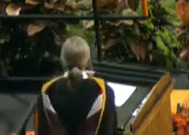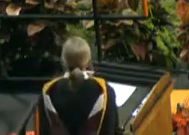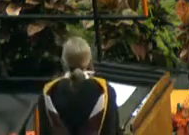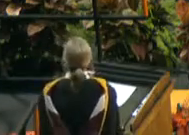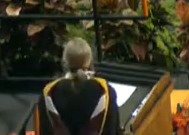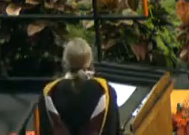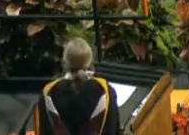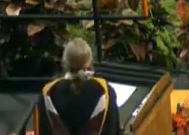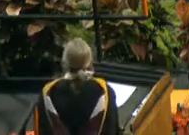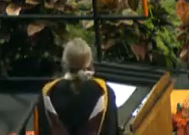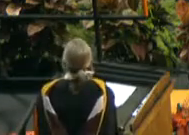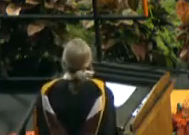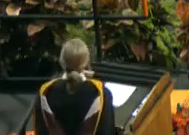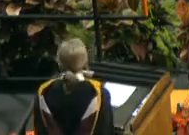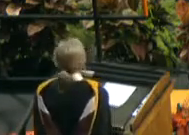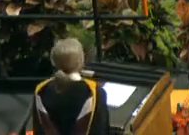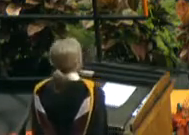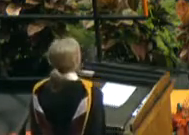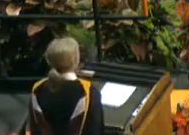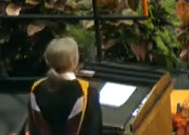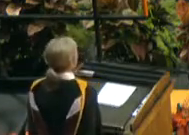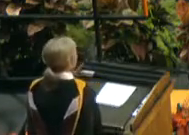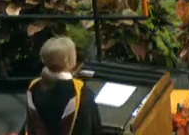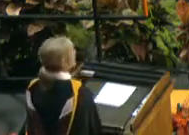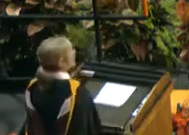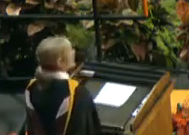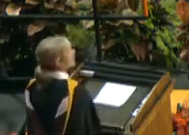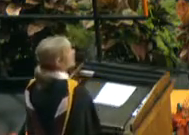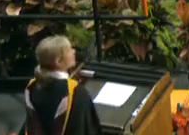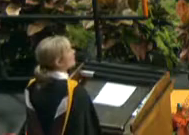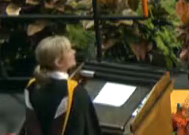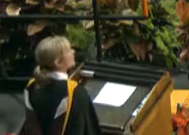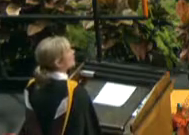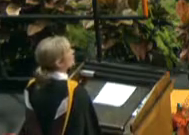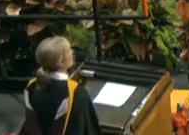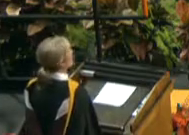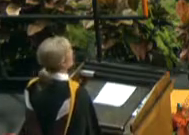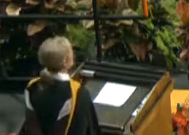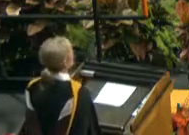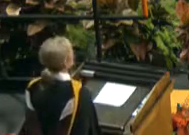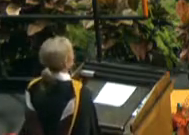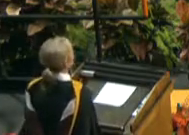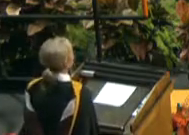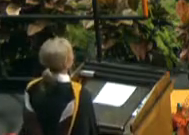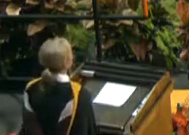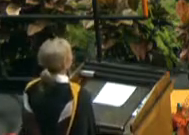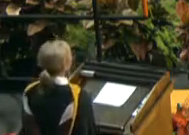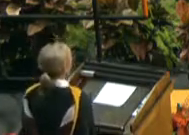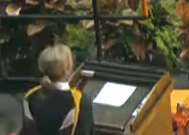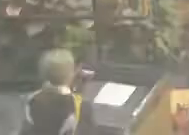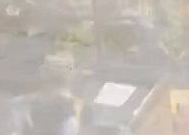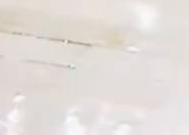Ladies and gentlemen, please remain standing for the entrance of the platform party.